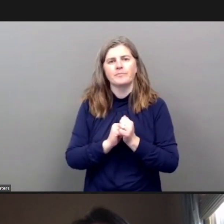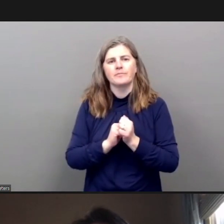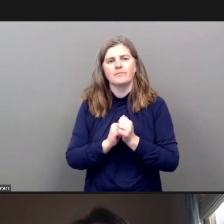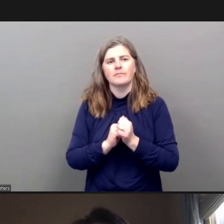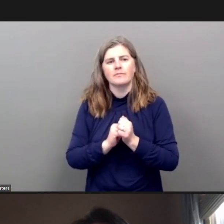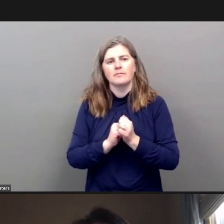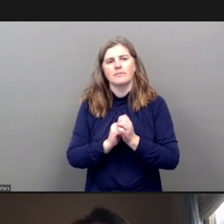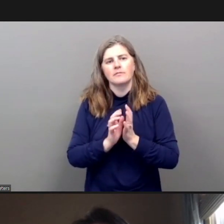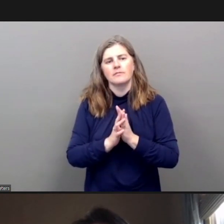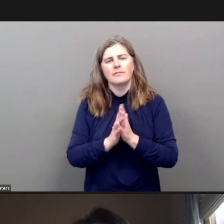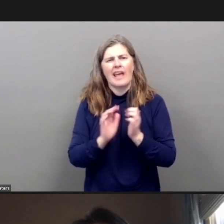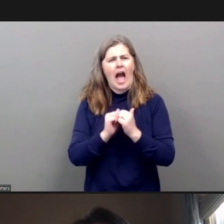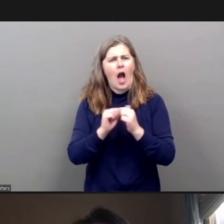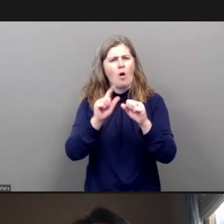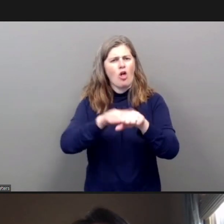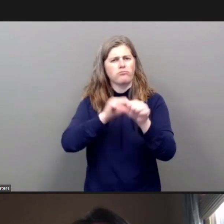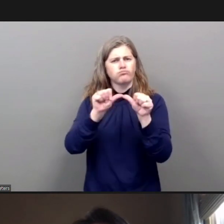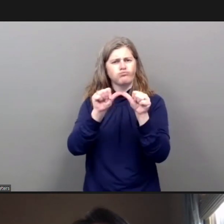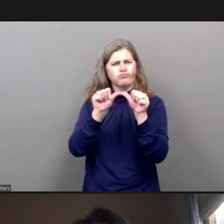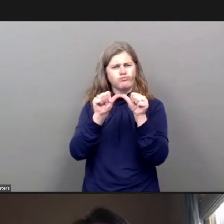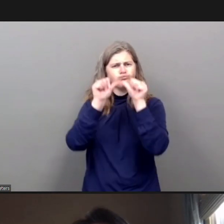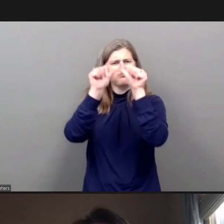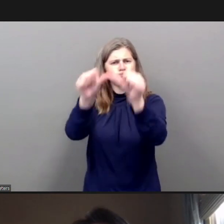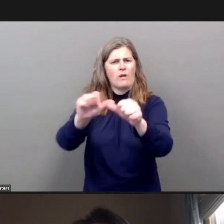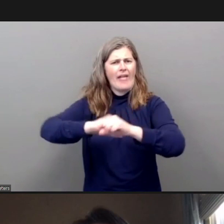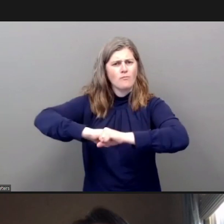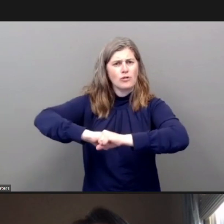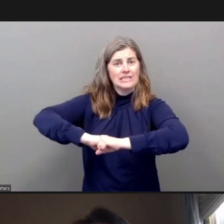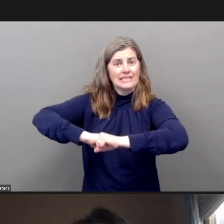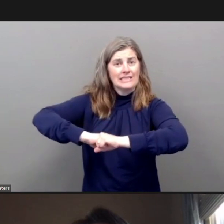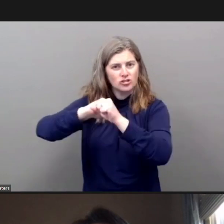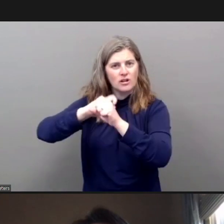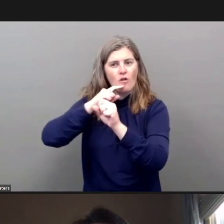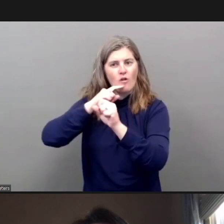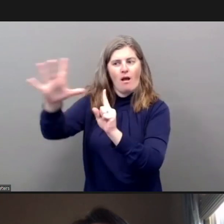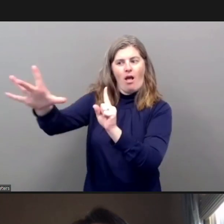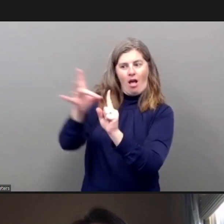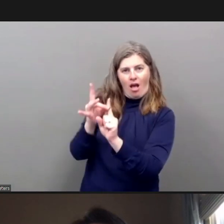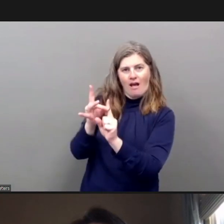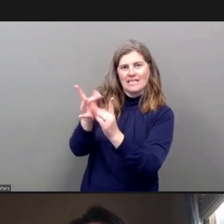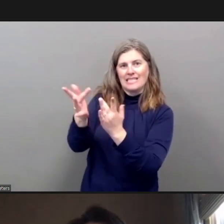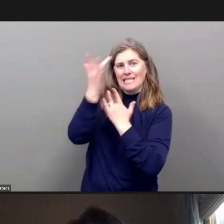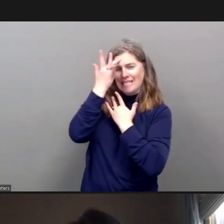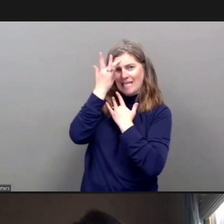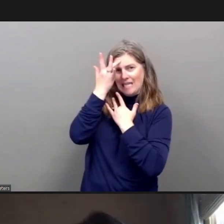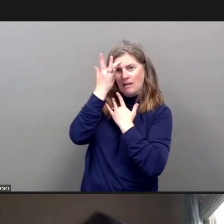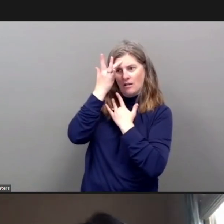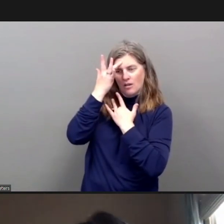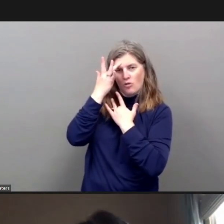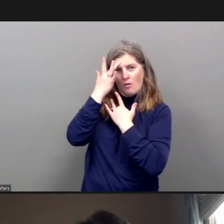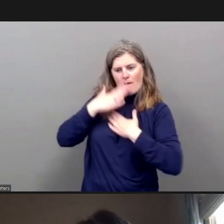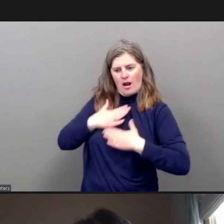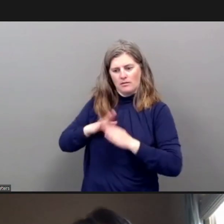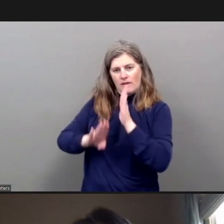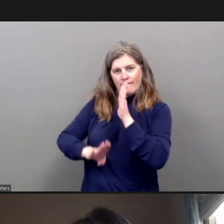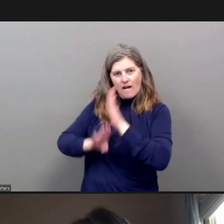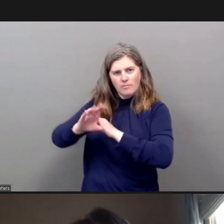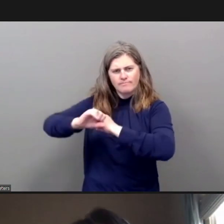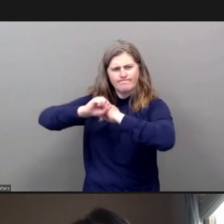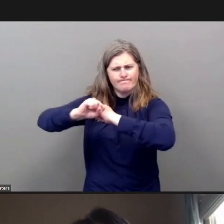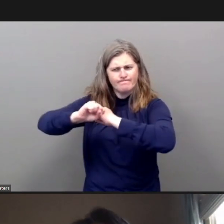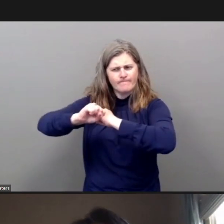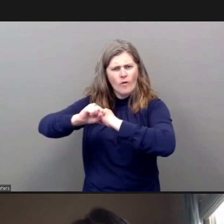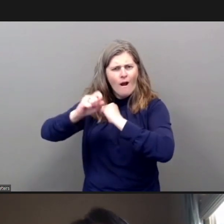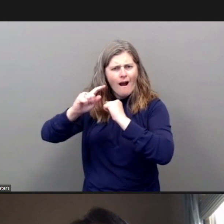durability or the duration of that protection from natural infection. So I think it's an